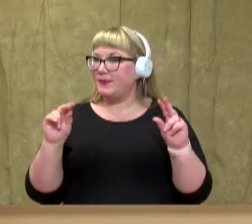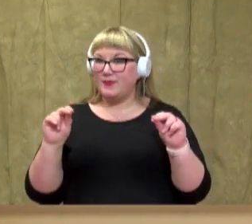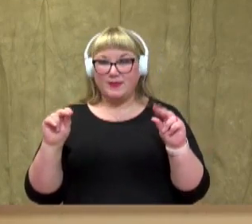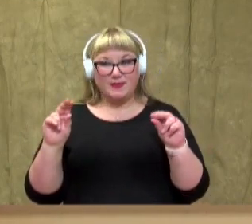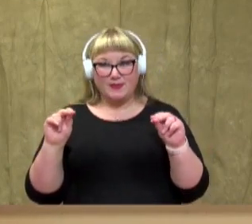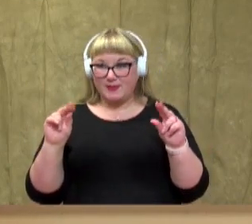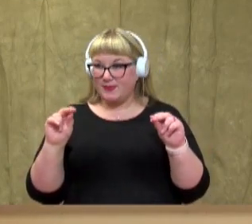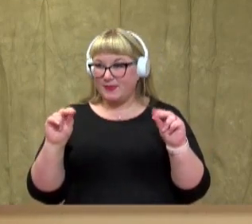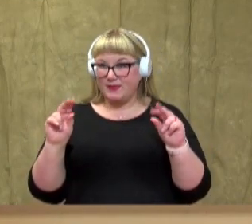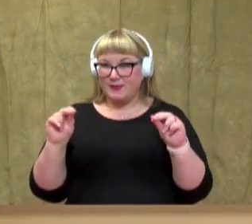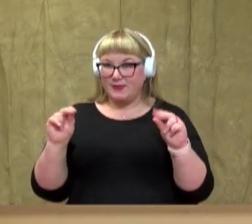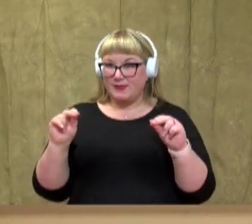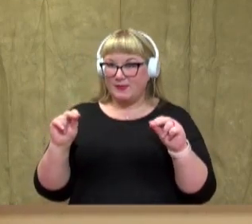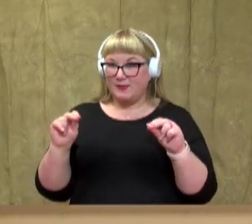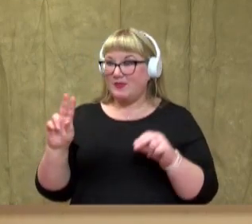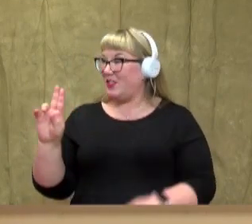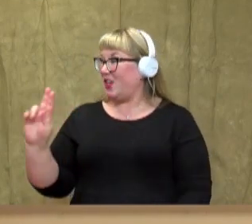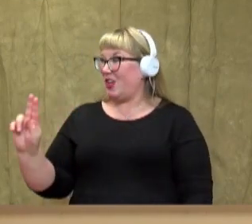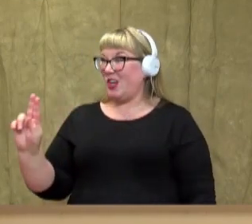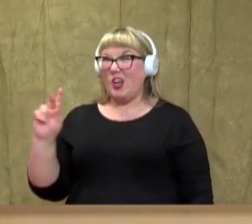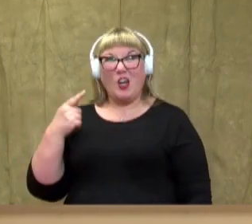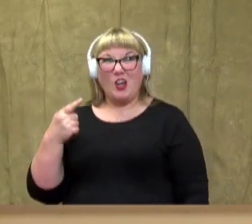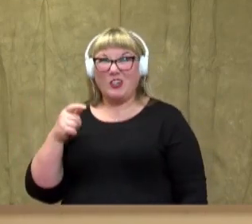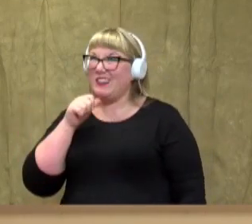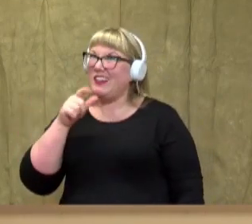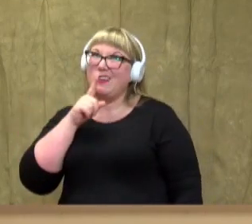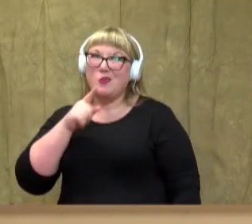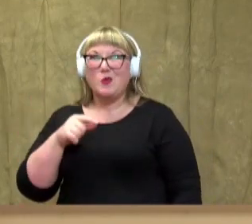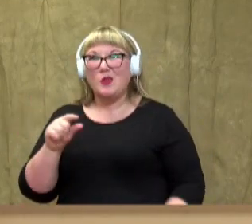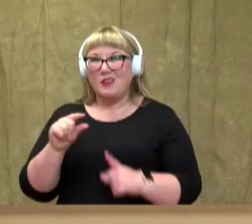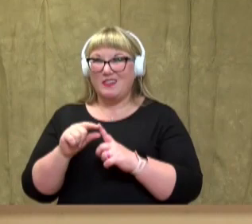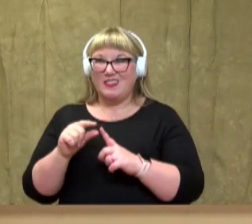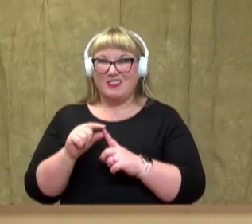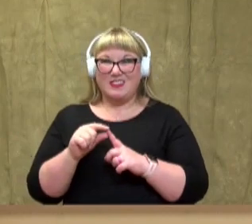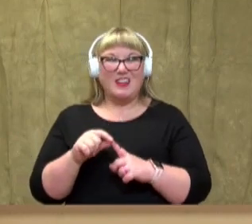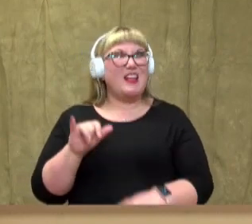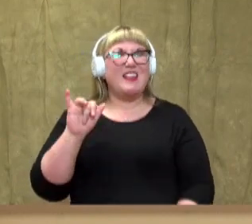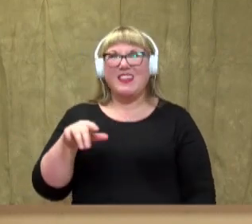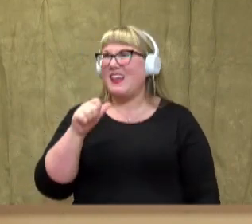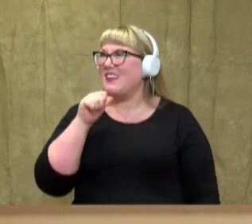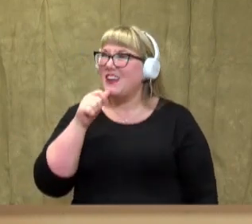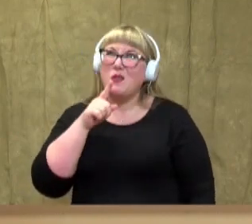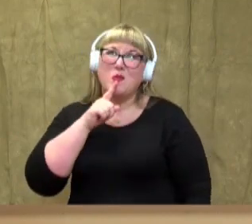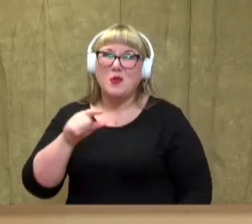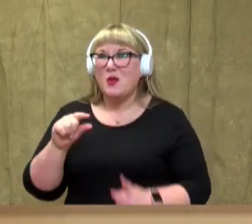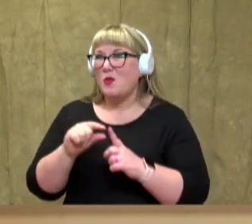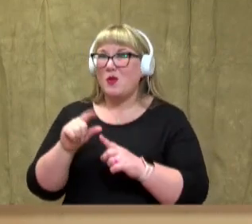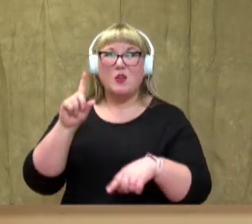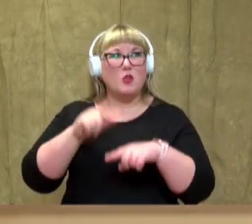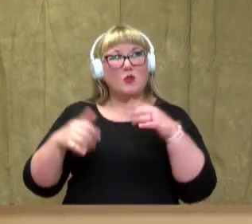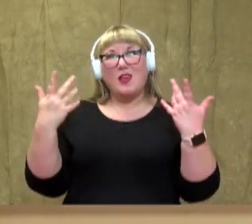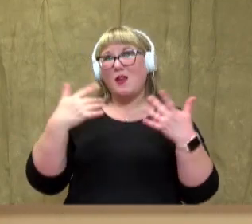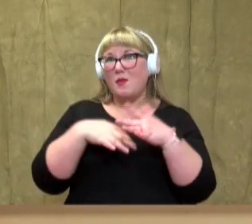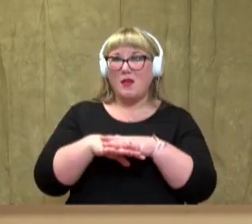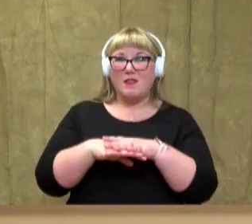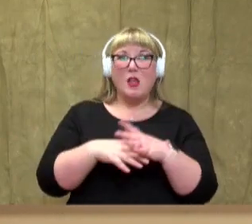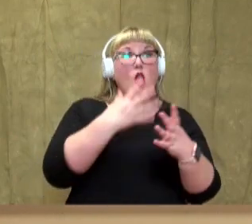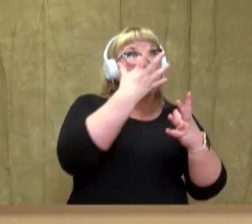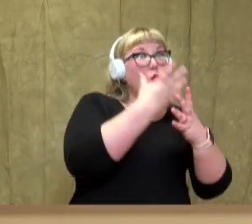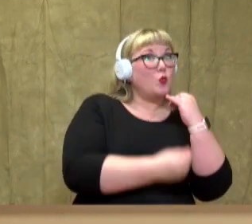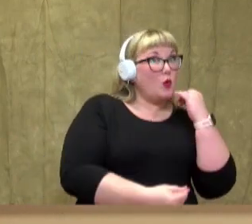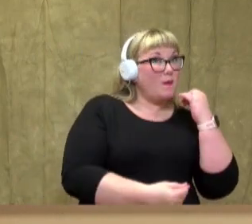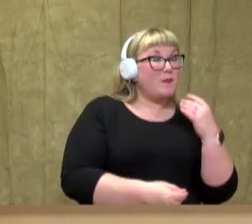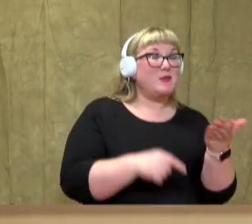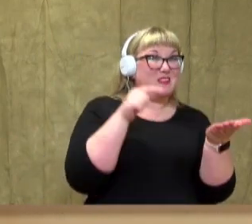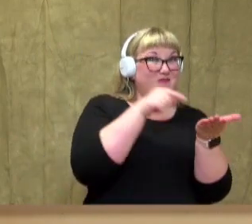You're right. It's not a real word. I know you all are saying, Miss Thompson, that's not a real word. You can't blend. You're missing an